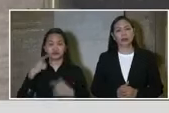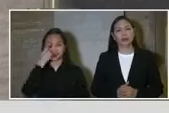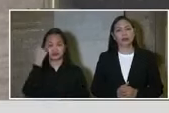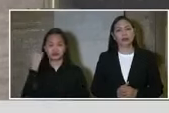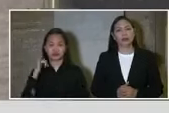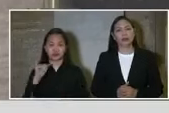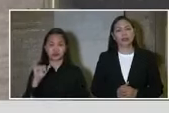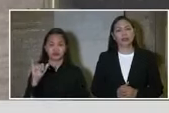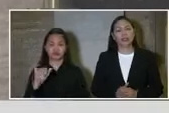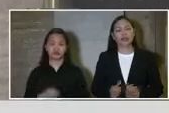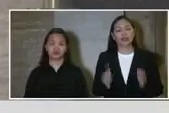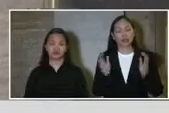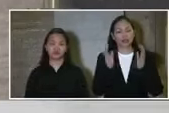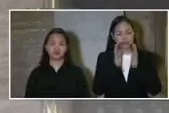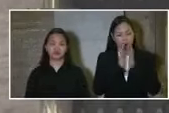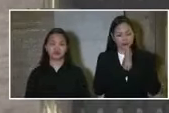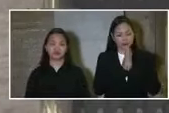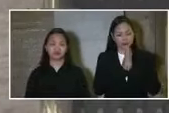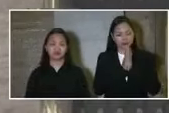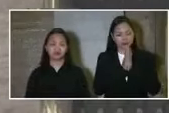everlasting life. Amen.